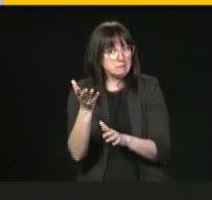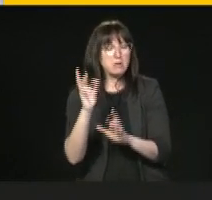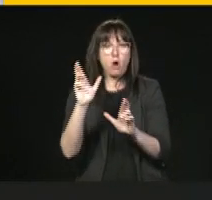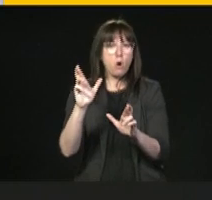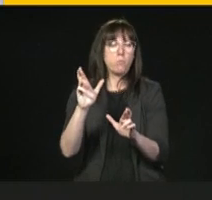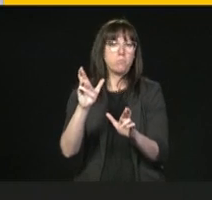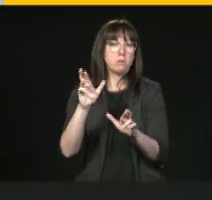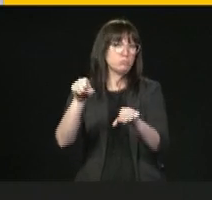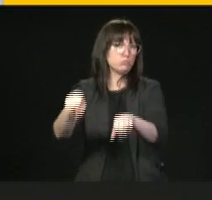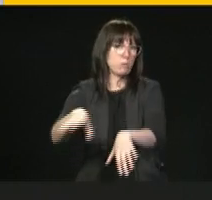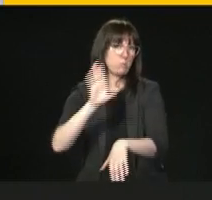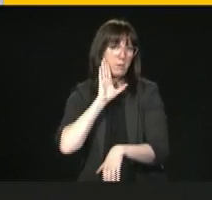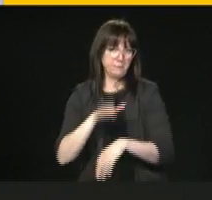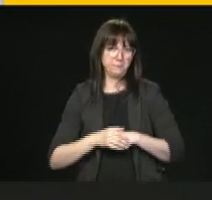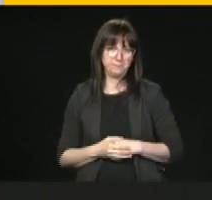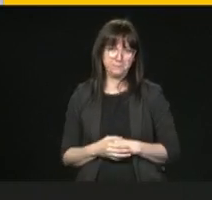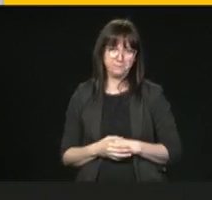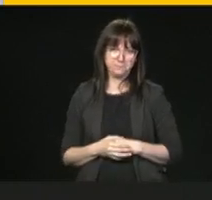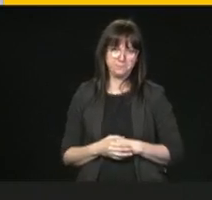through with that.